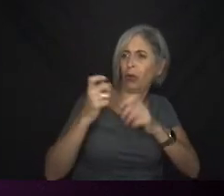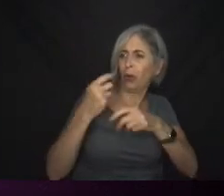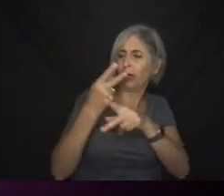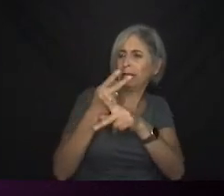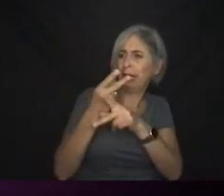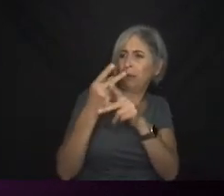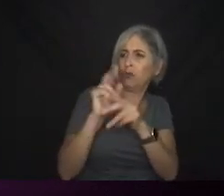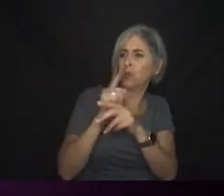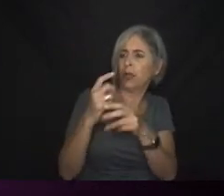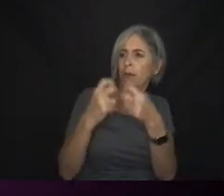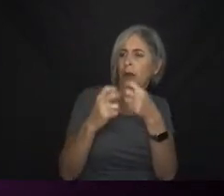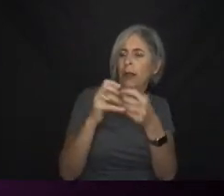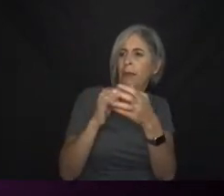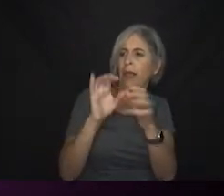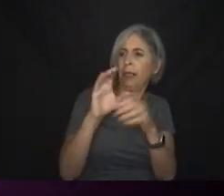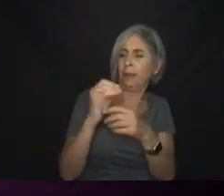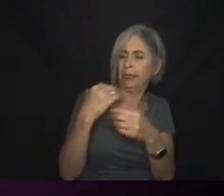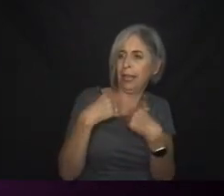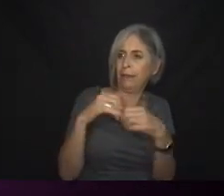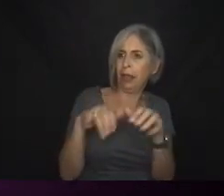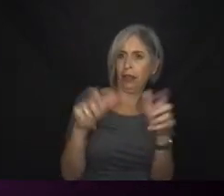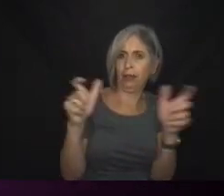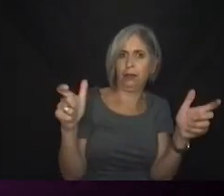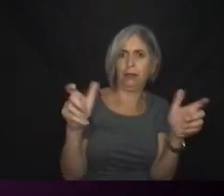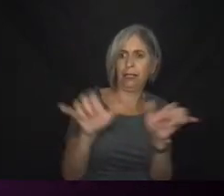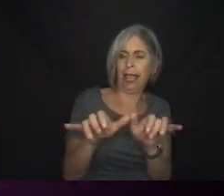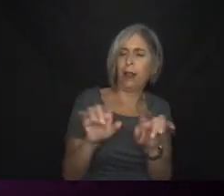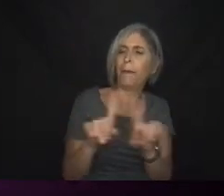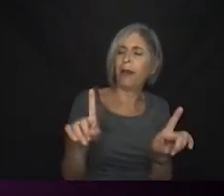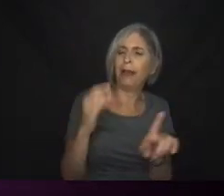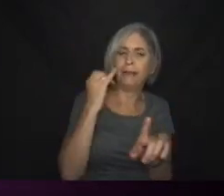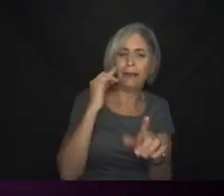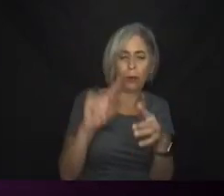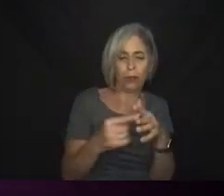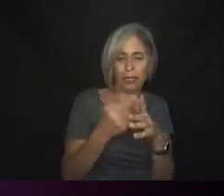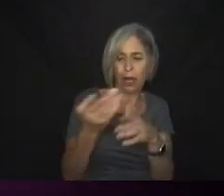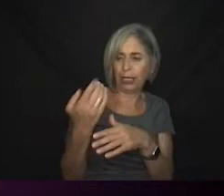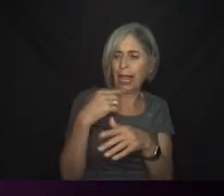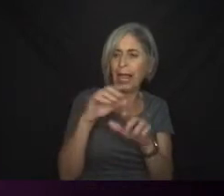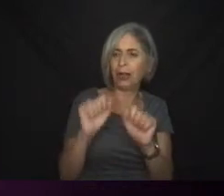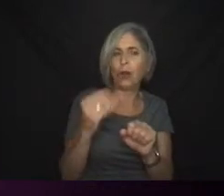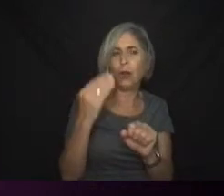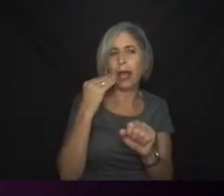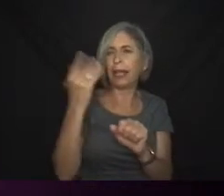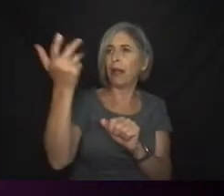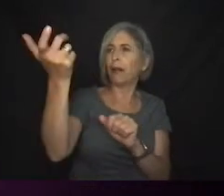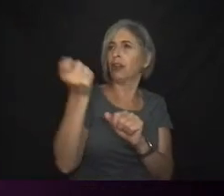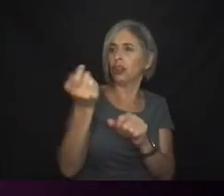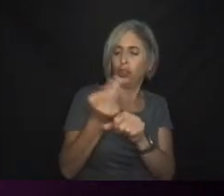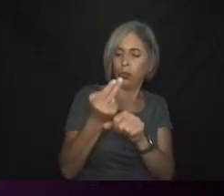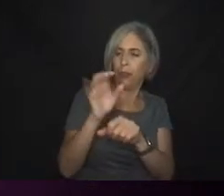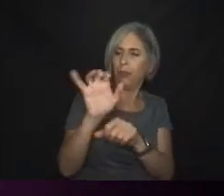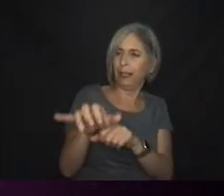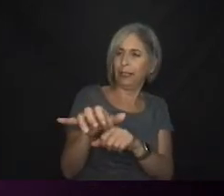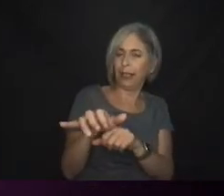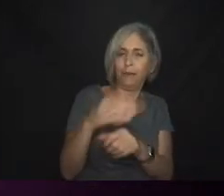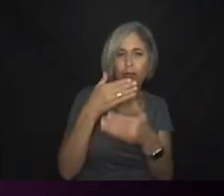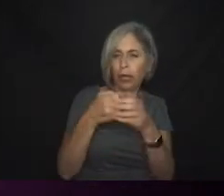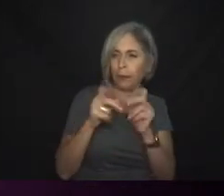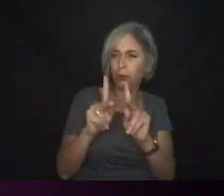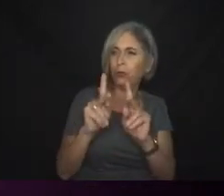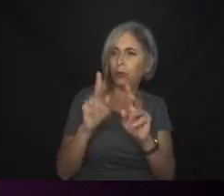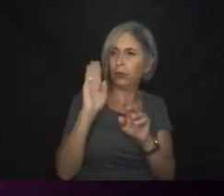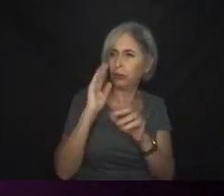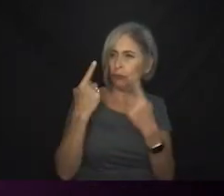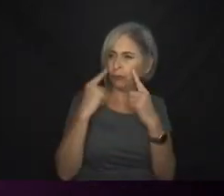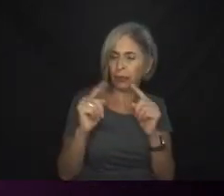real problems that companies have at scale, right? But if I was starting something, I know what to reach for. And I know I have a pretty good chance.